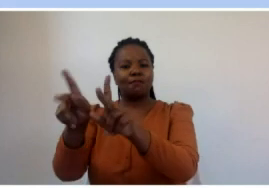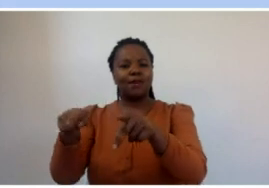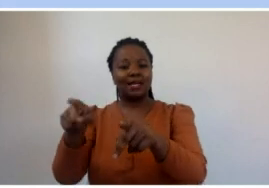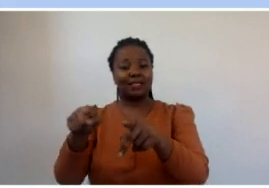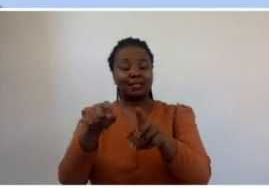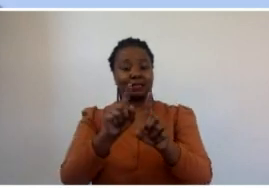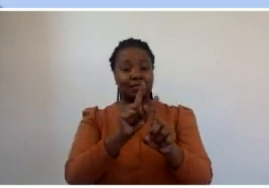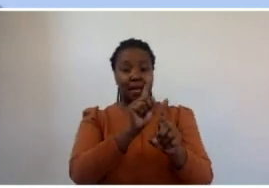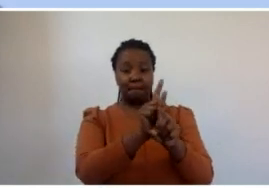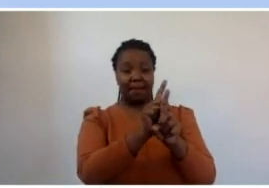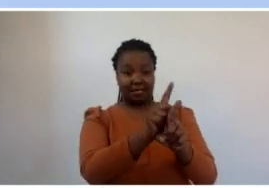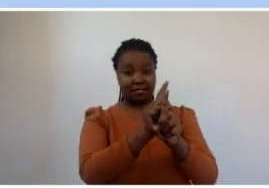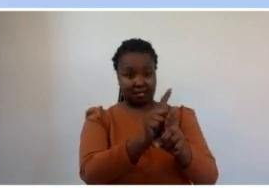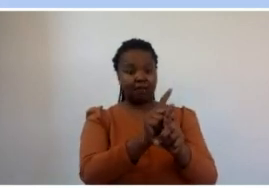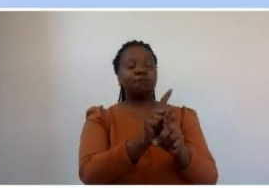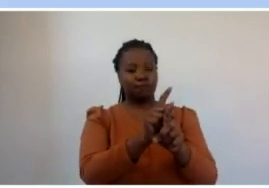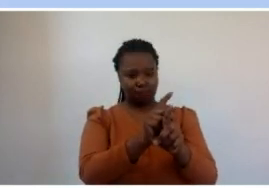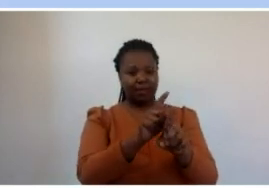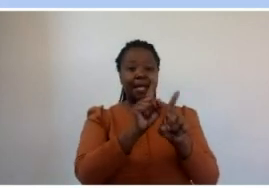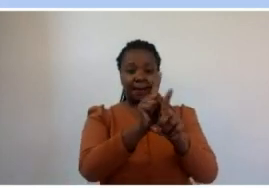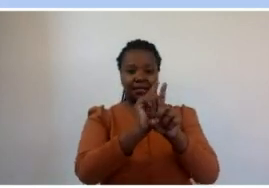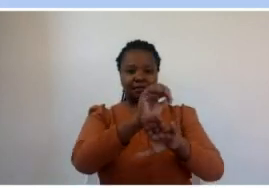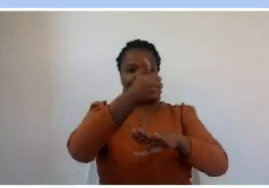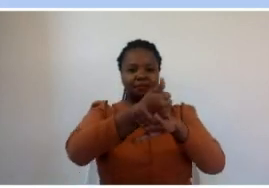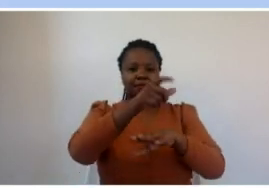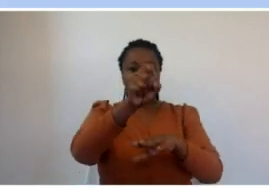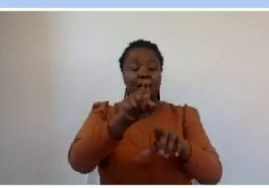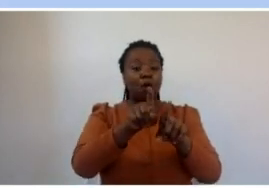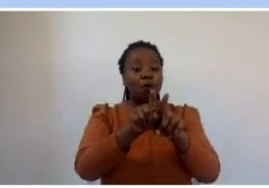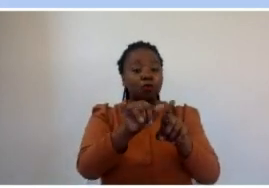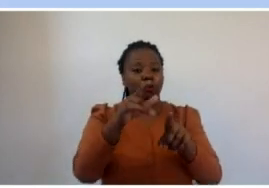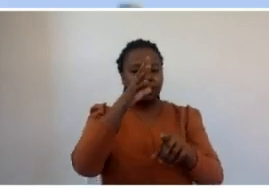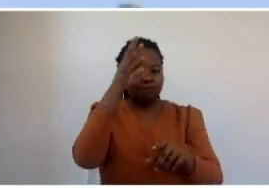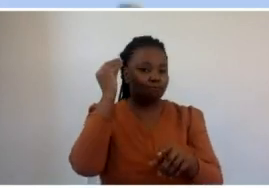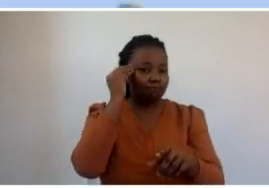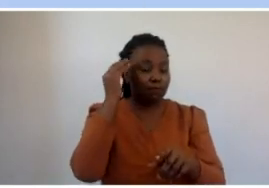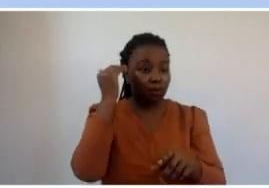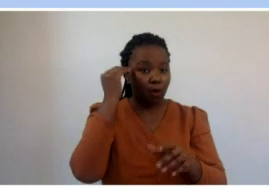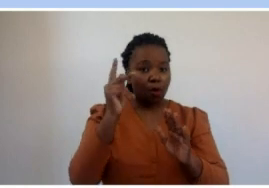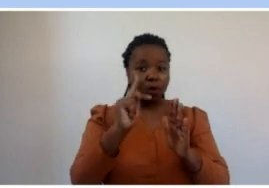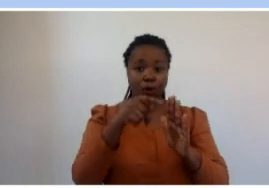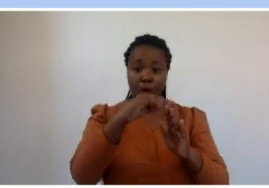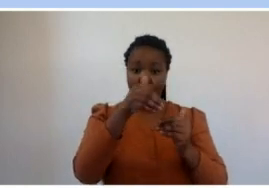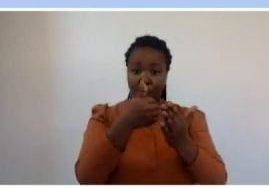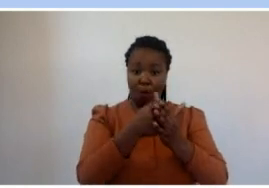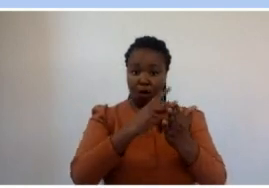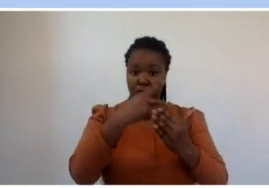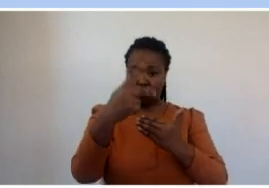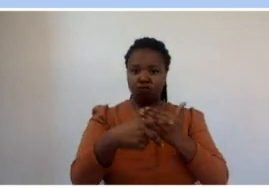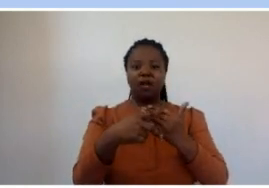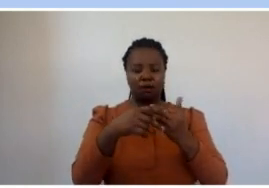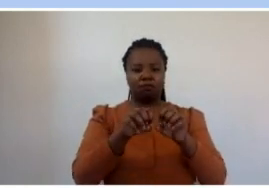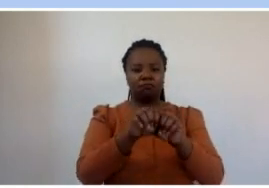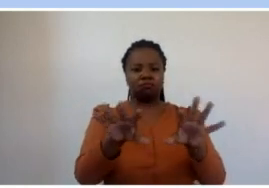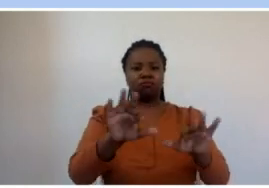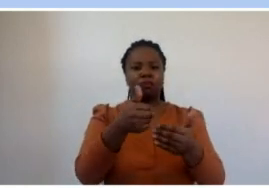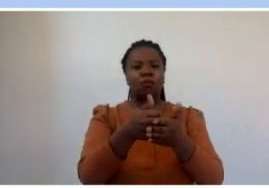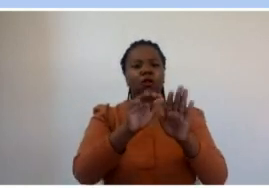keeping in mind, again, the inclusive nature, and so that these programs reach all children. And then